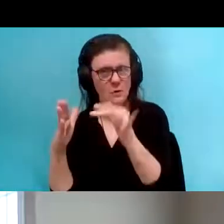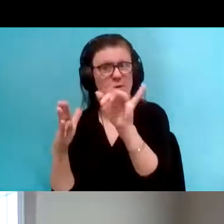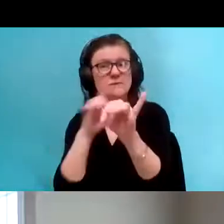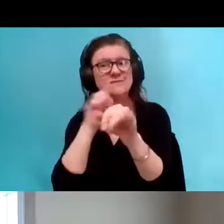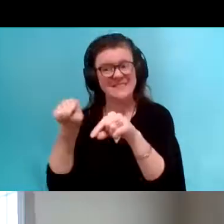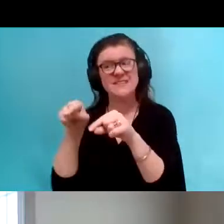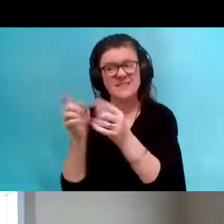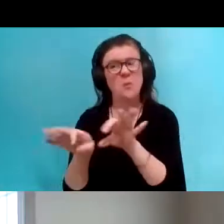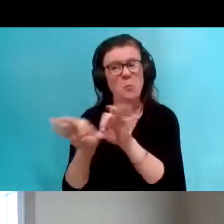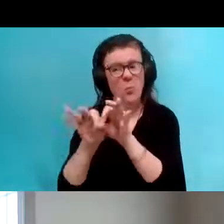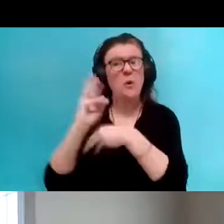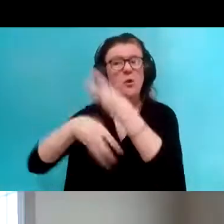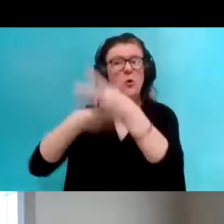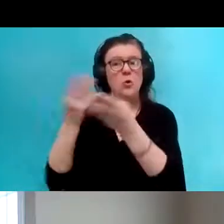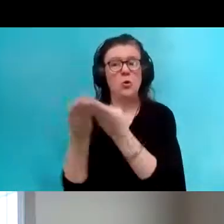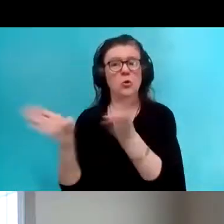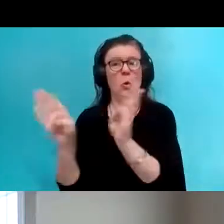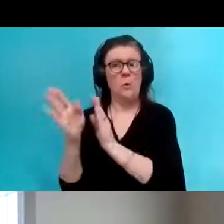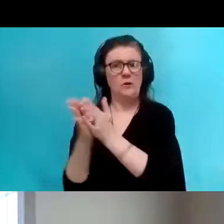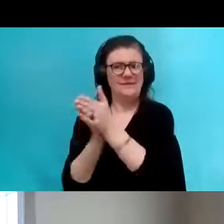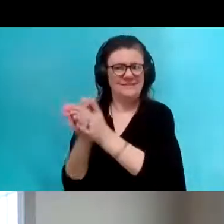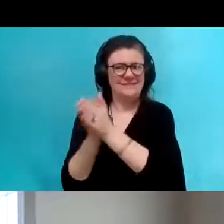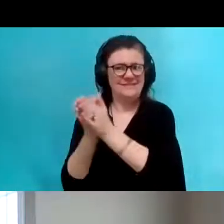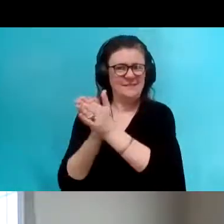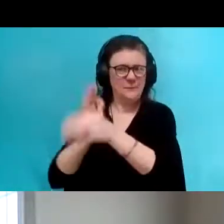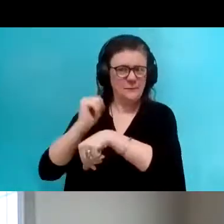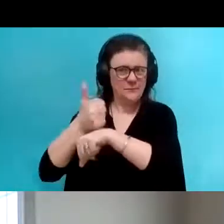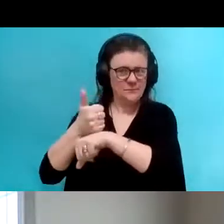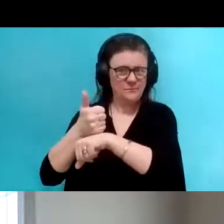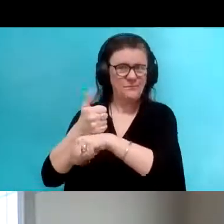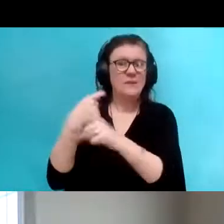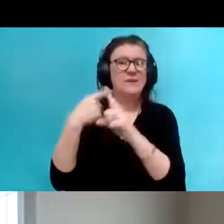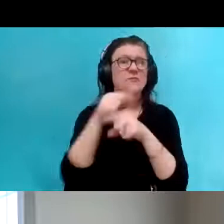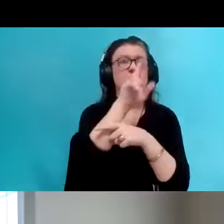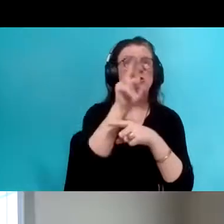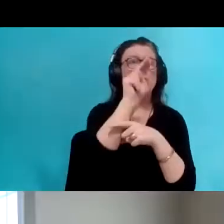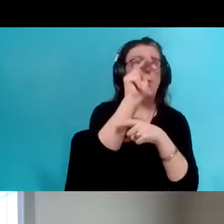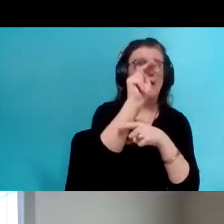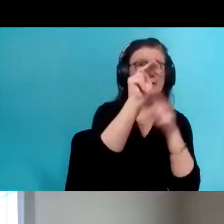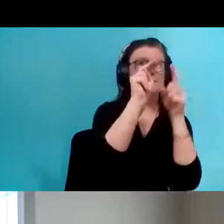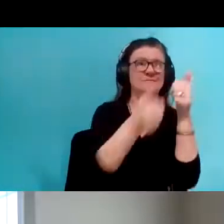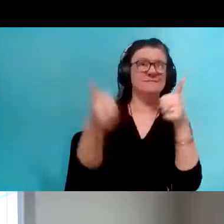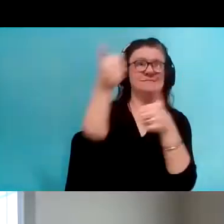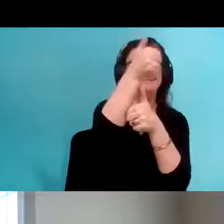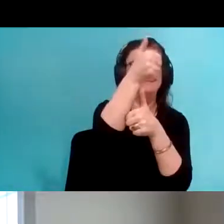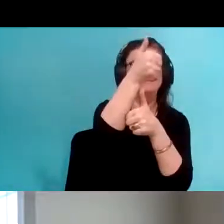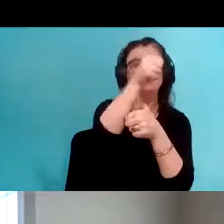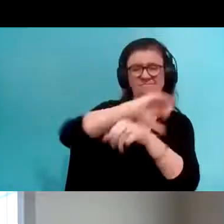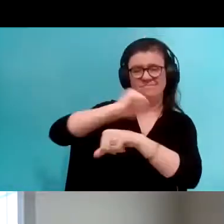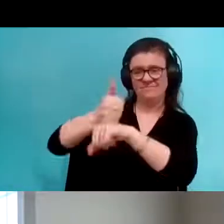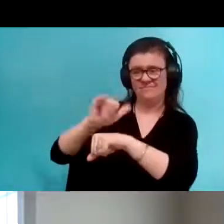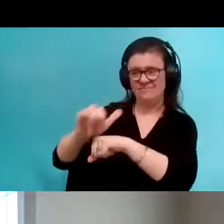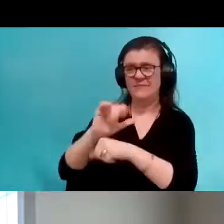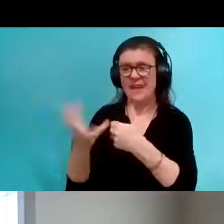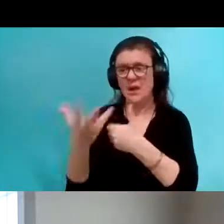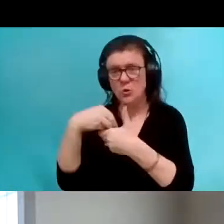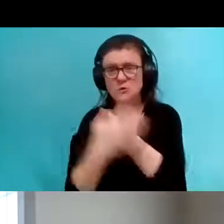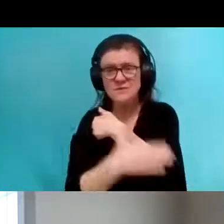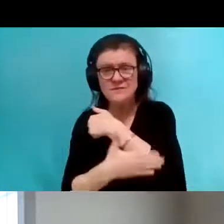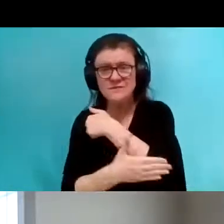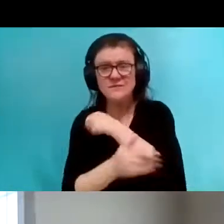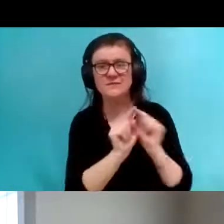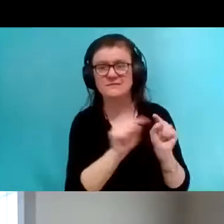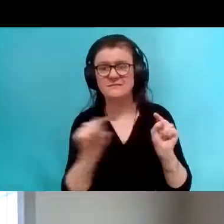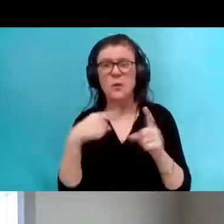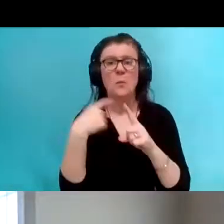initiative set up under the auspices of the UN Statistical Commission that includes countries and UN